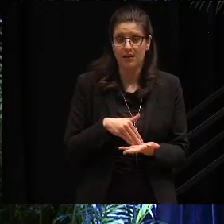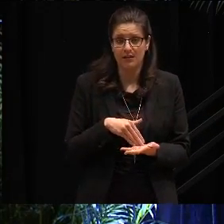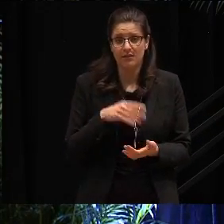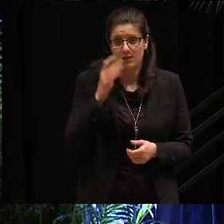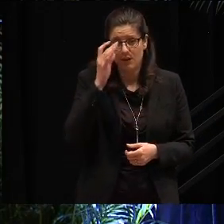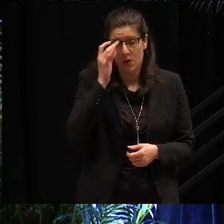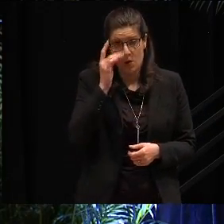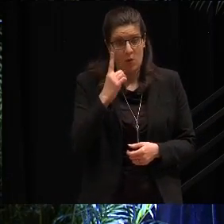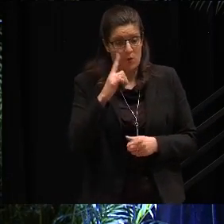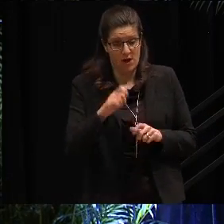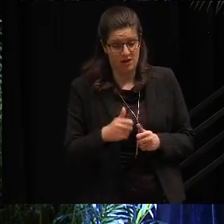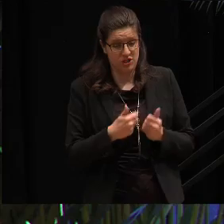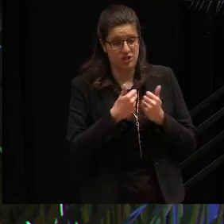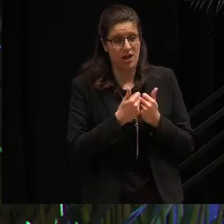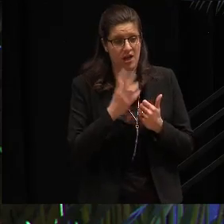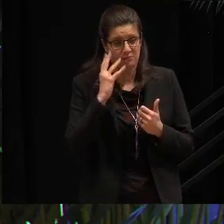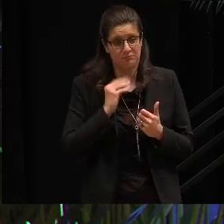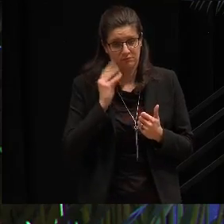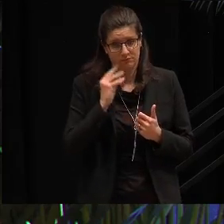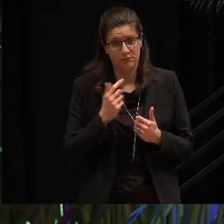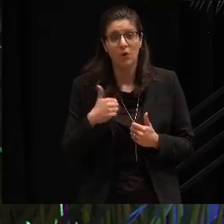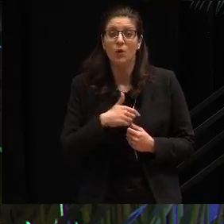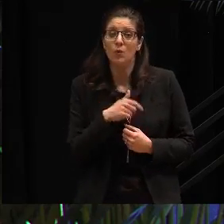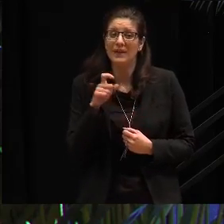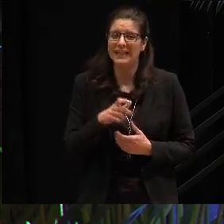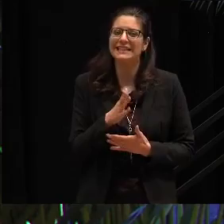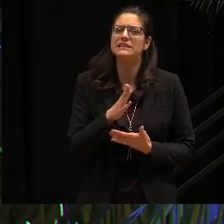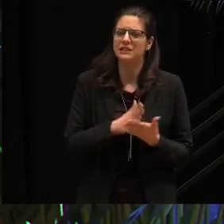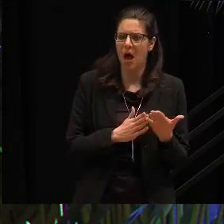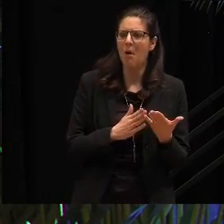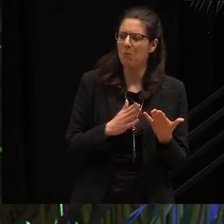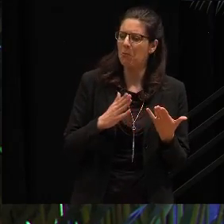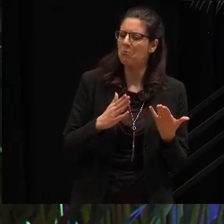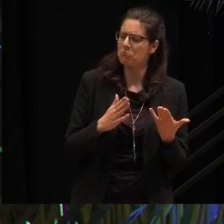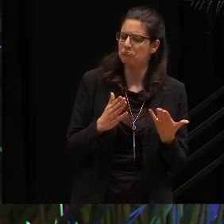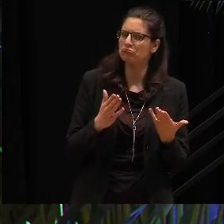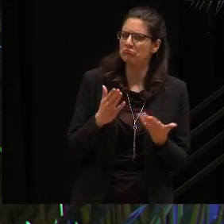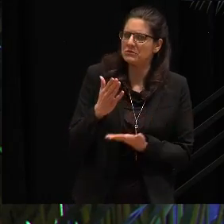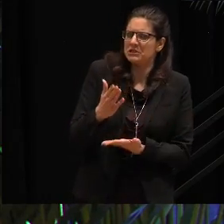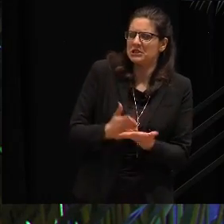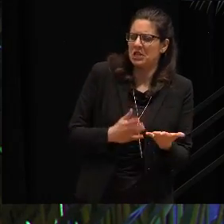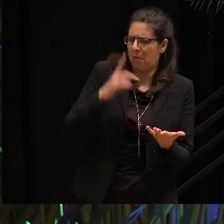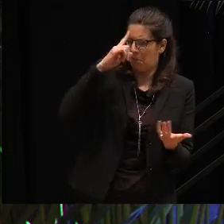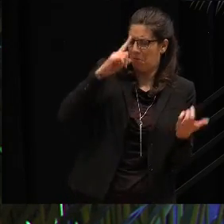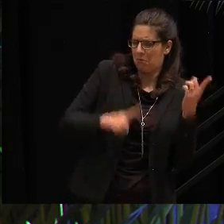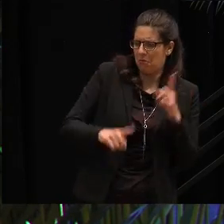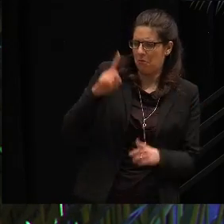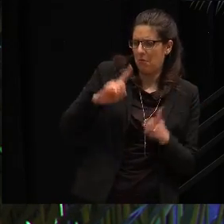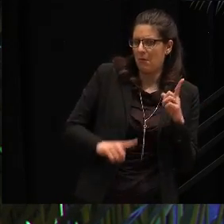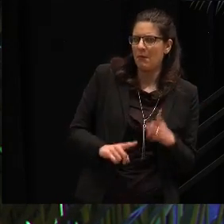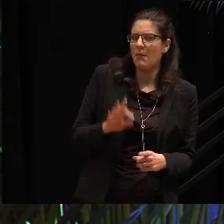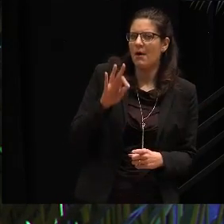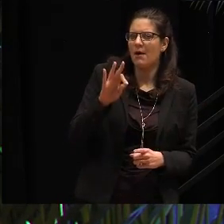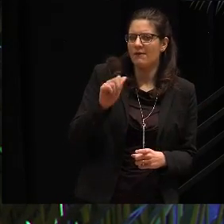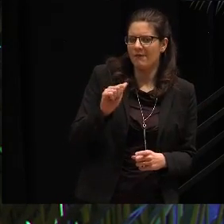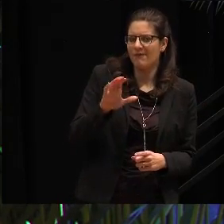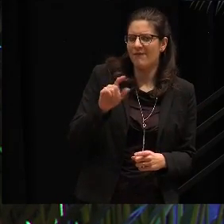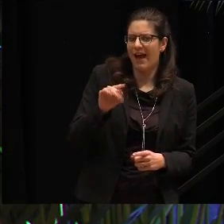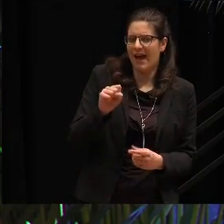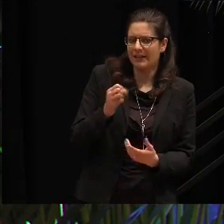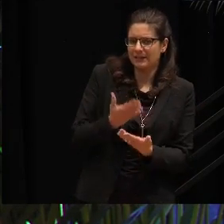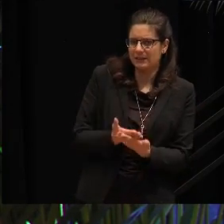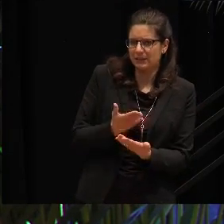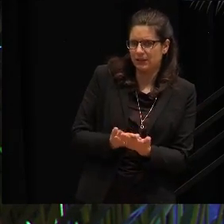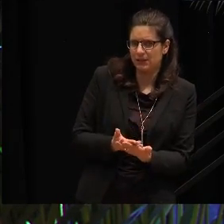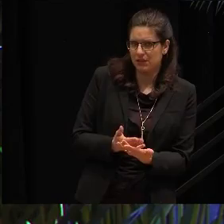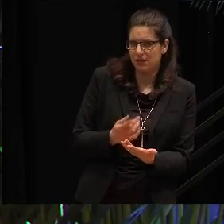significant challenges facing us is we do need some agreed upon facts, where we can, some sort